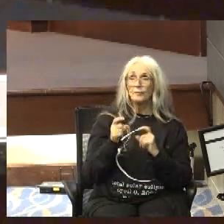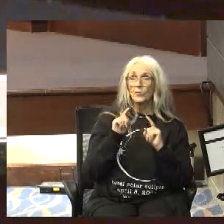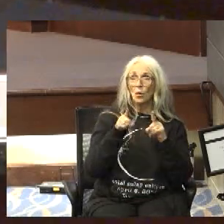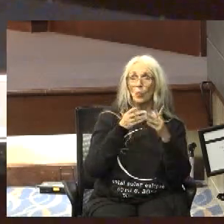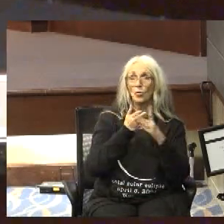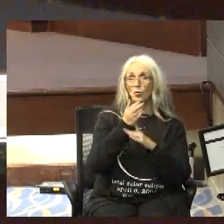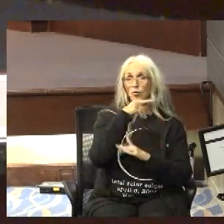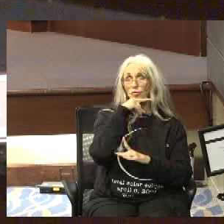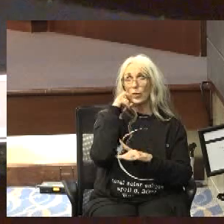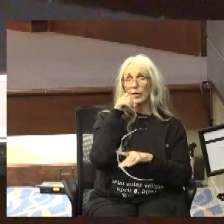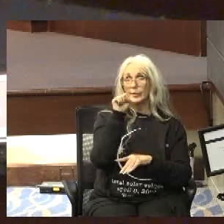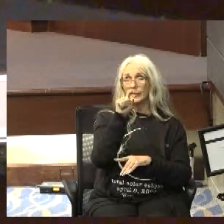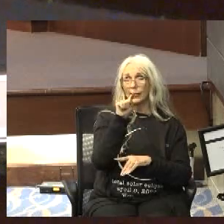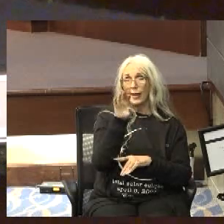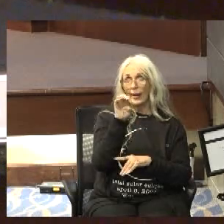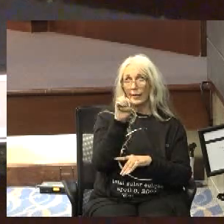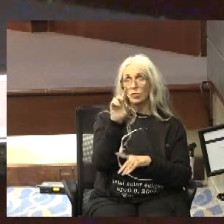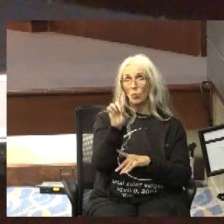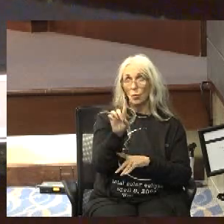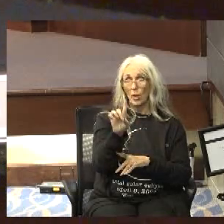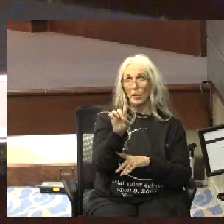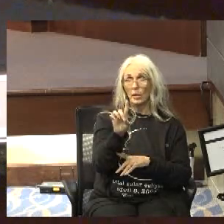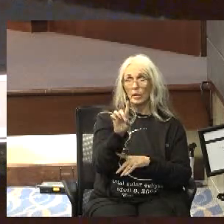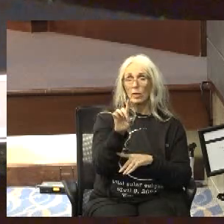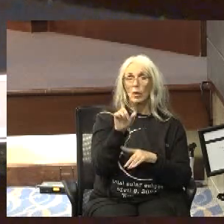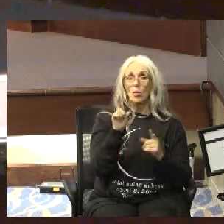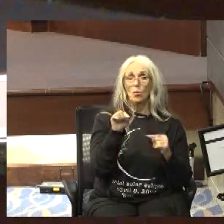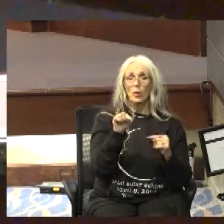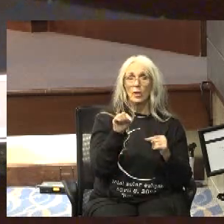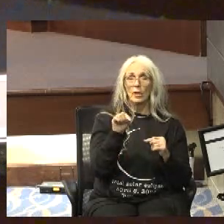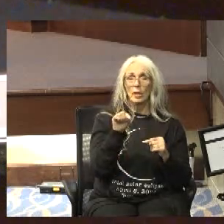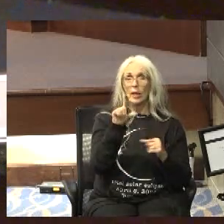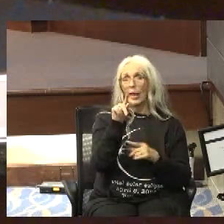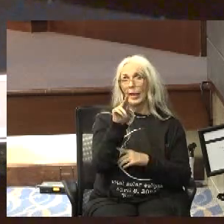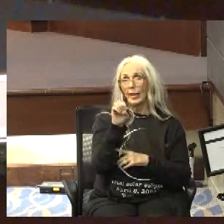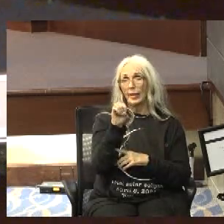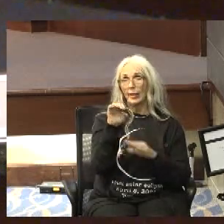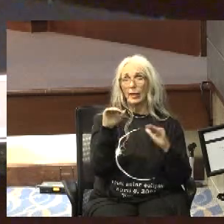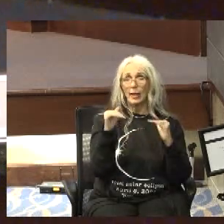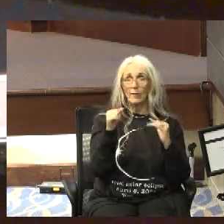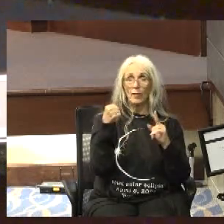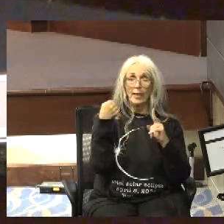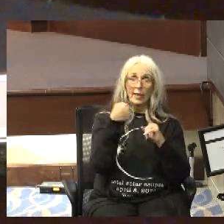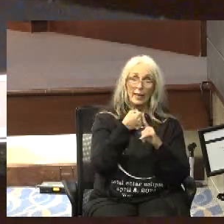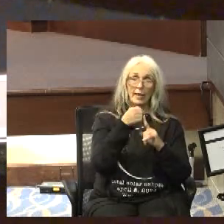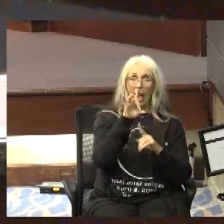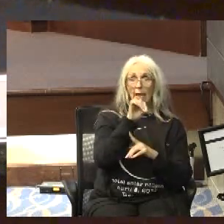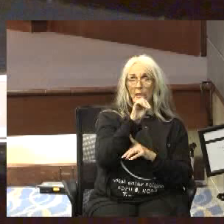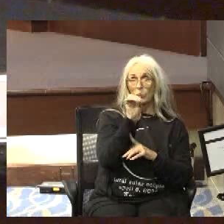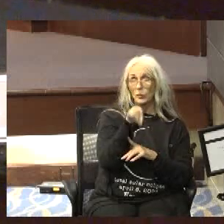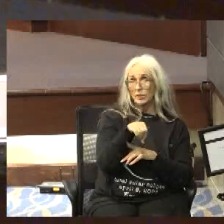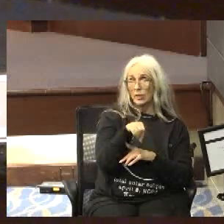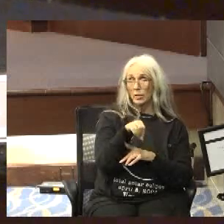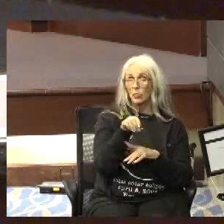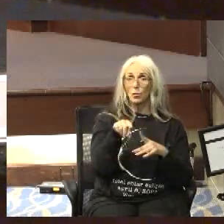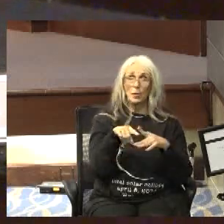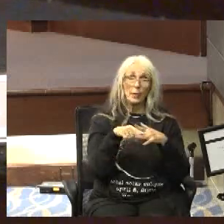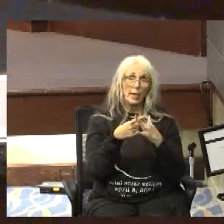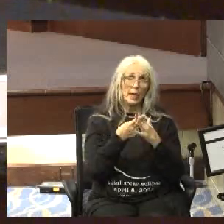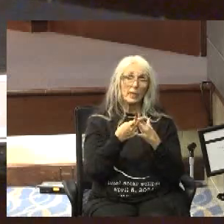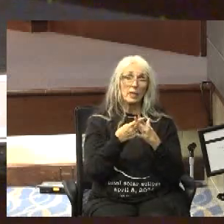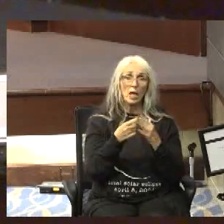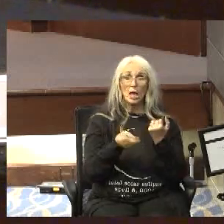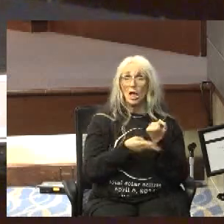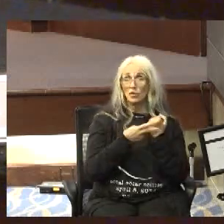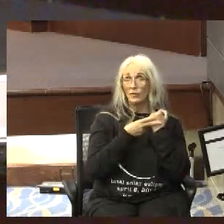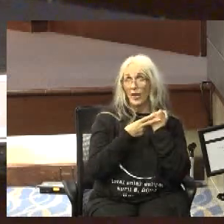drought stage 1, when lake level hits 80%, we begin getting in